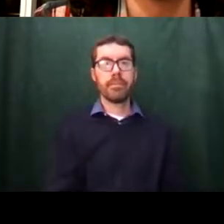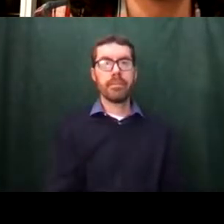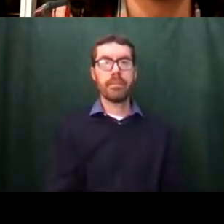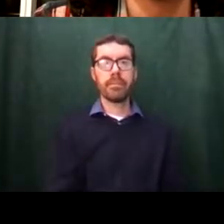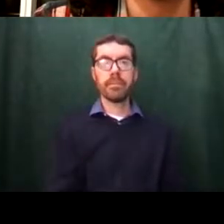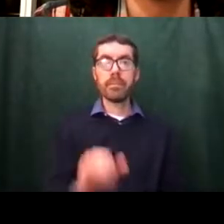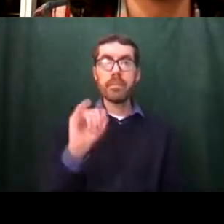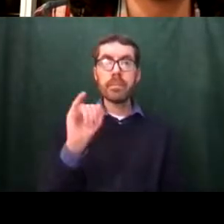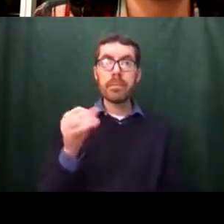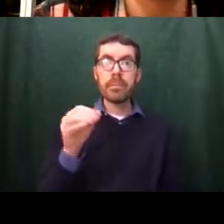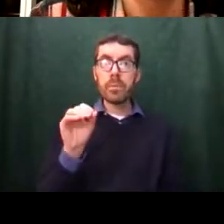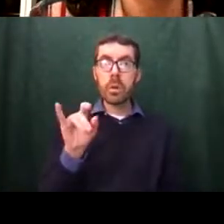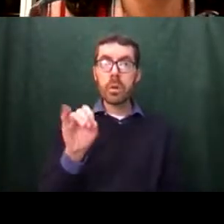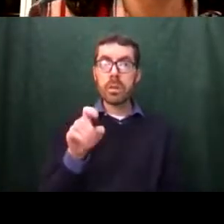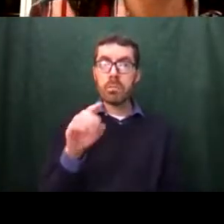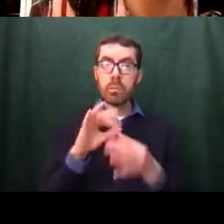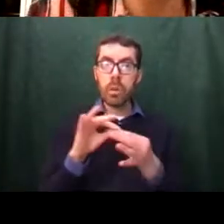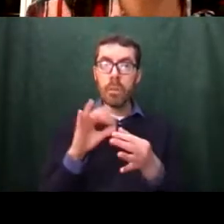had a comment?